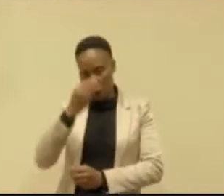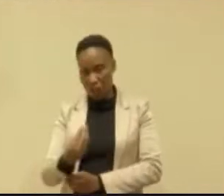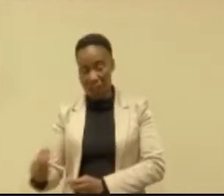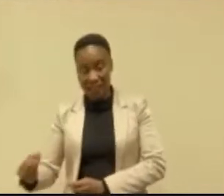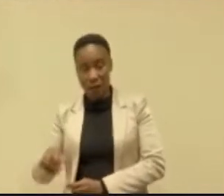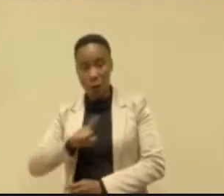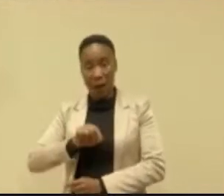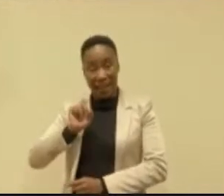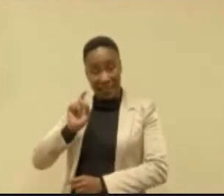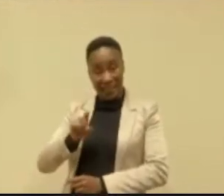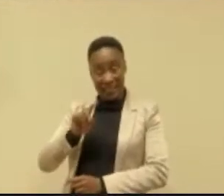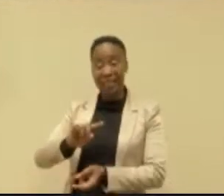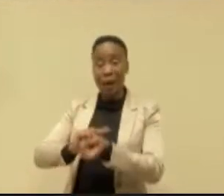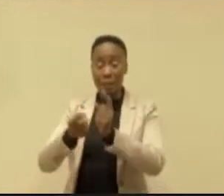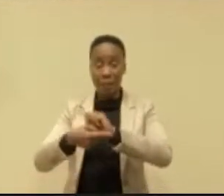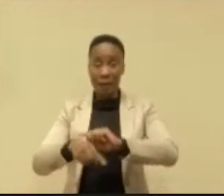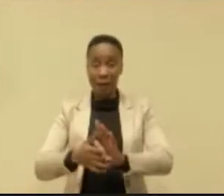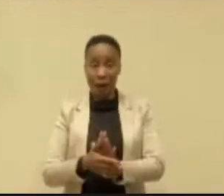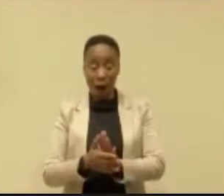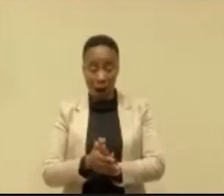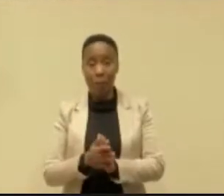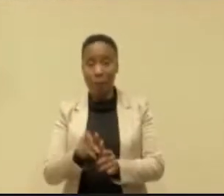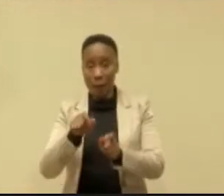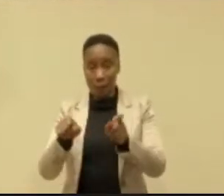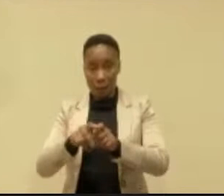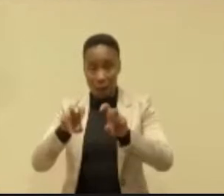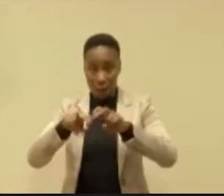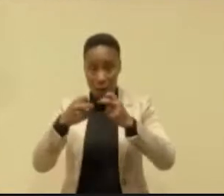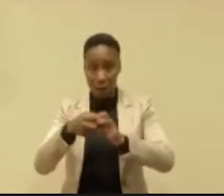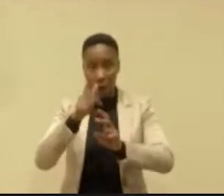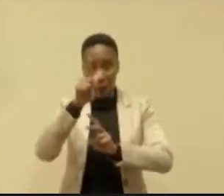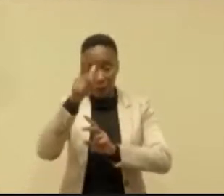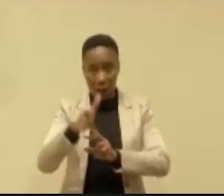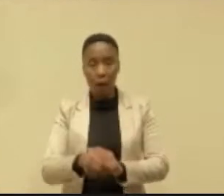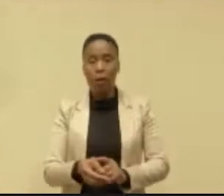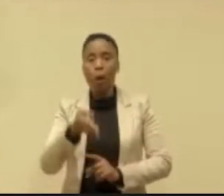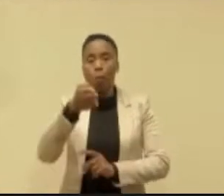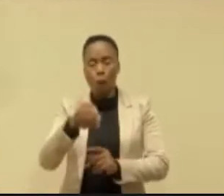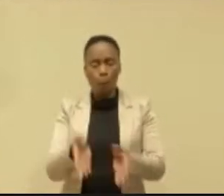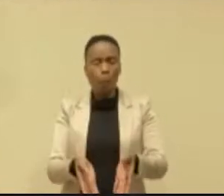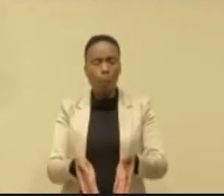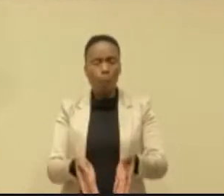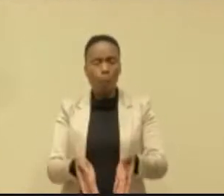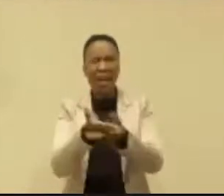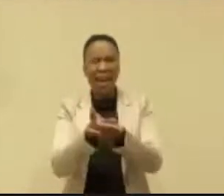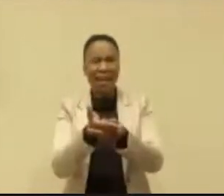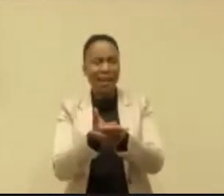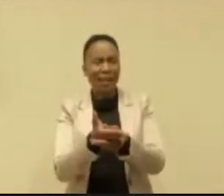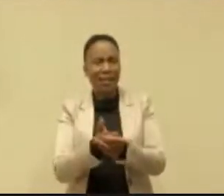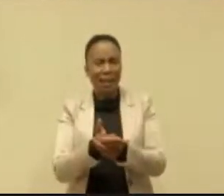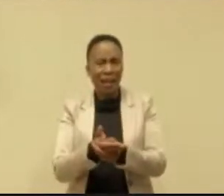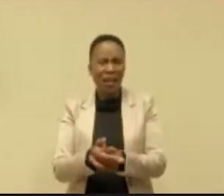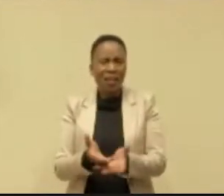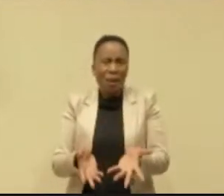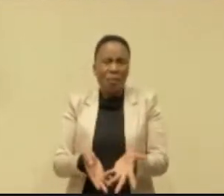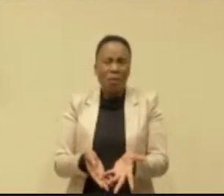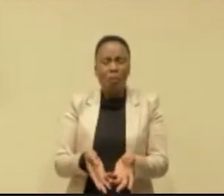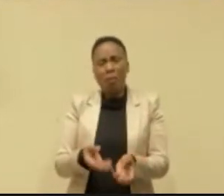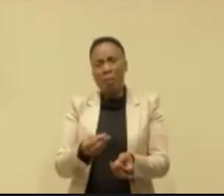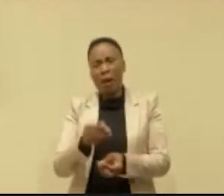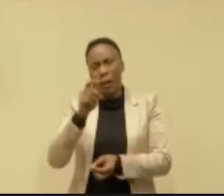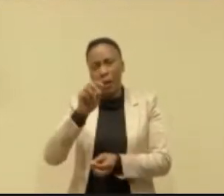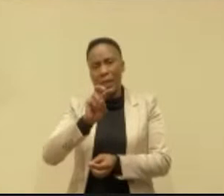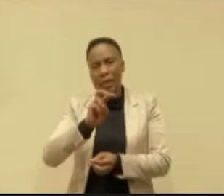who are becoming perpetrators if you get to cases where you get a 20 a 20 year old